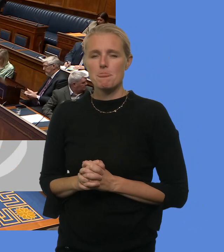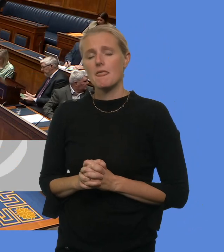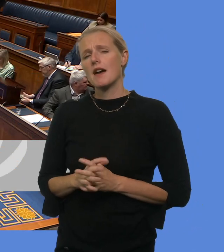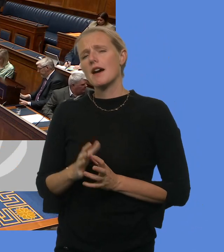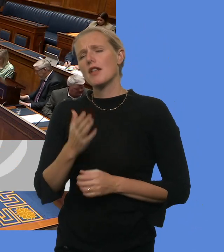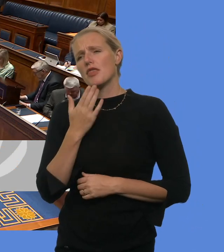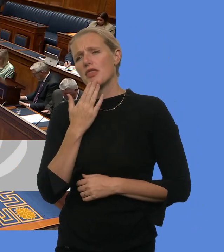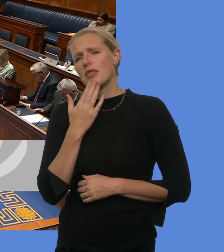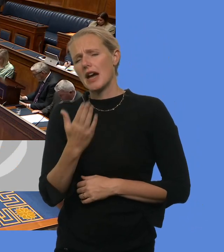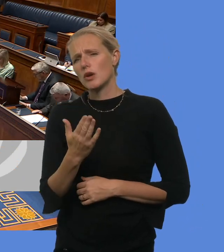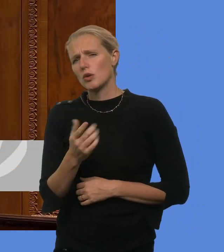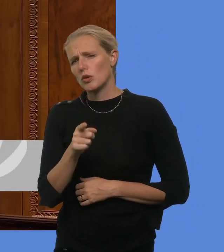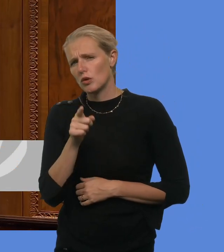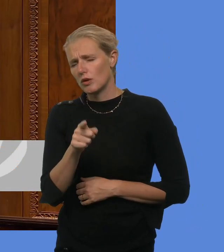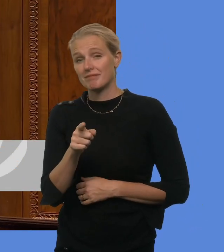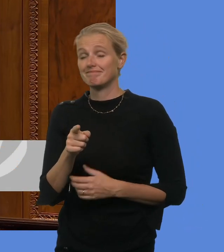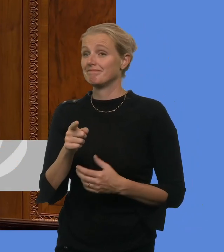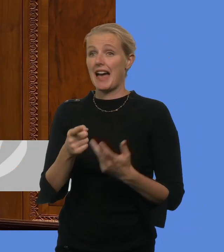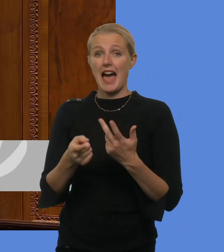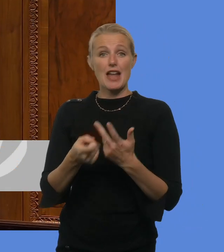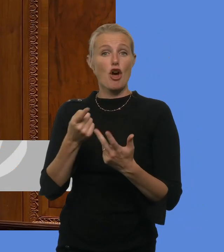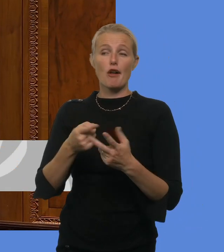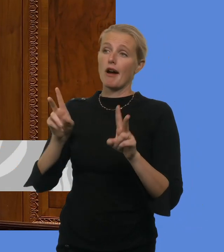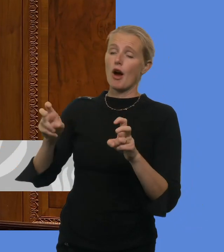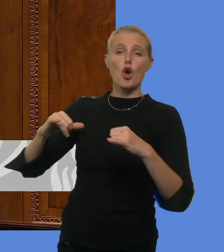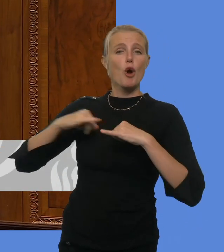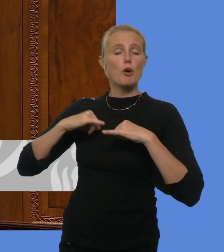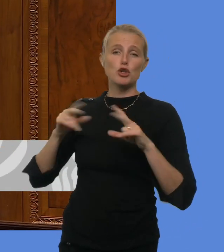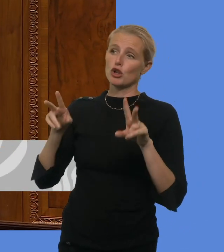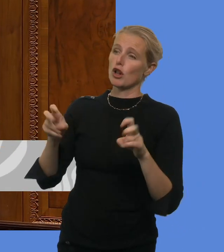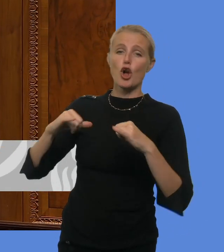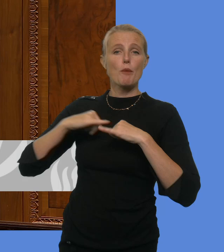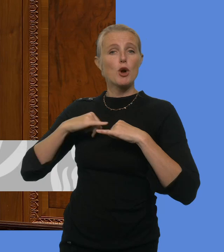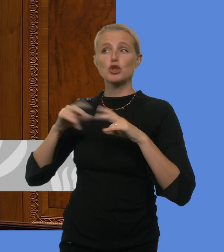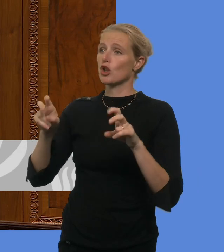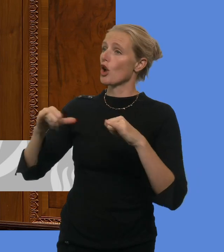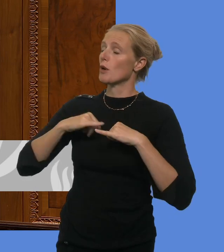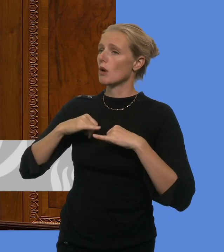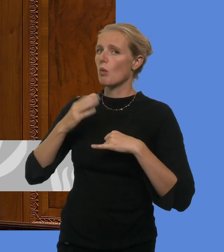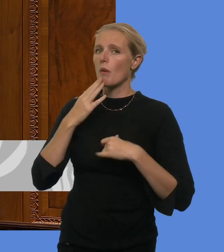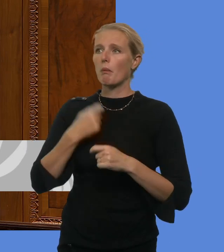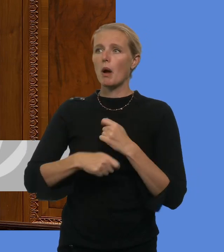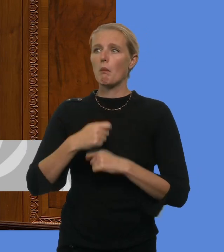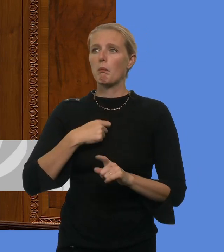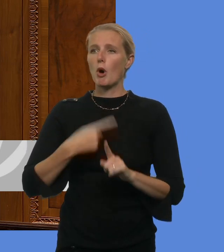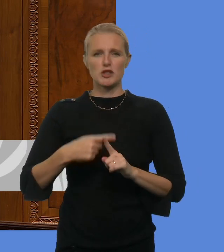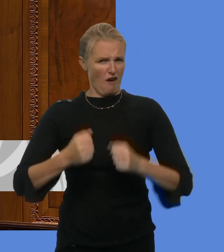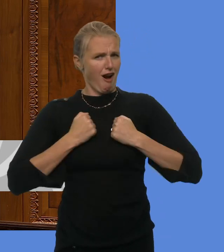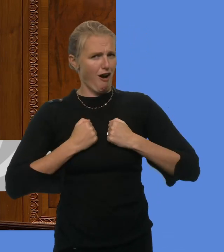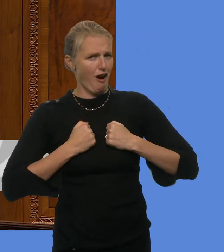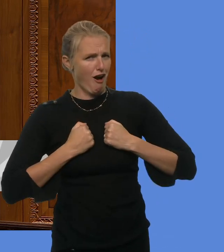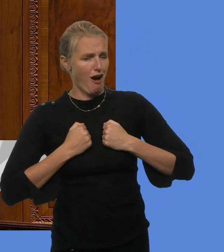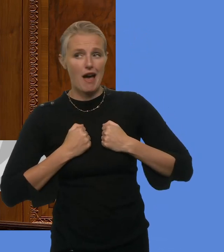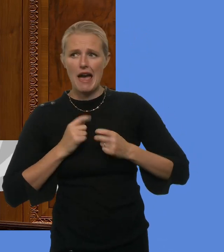Thank you, Mr. Speaker. It seems that this is another one of these ones. It's a commercial operation until there's something positive to announce, but when there isn't, it's back to being